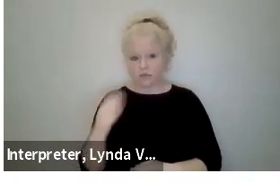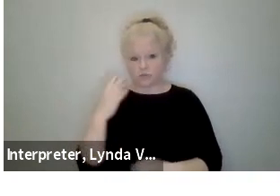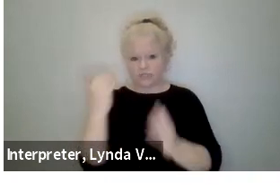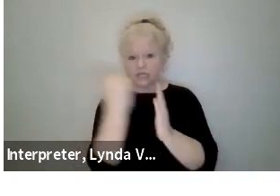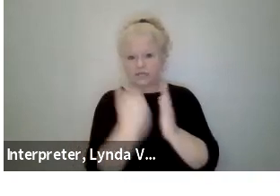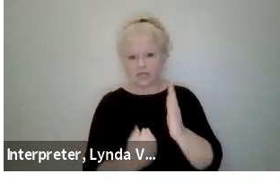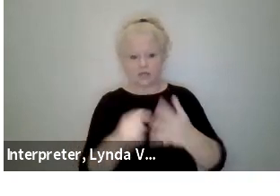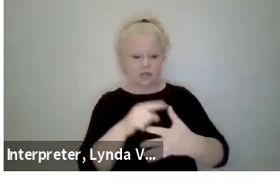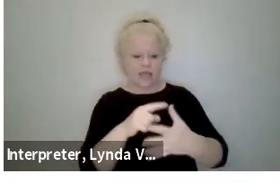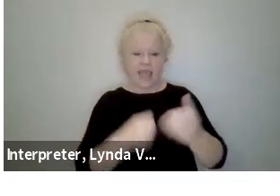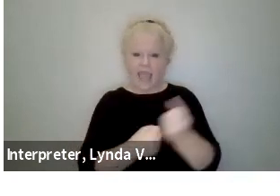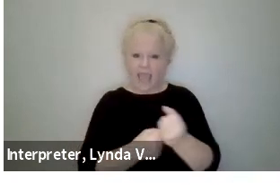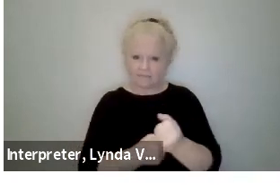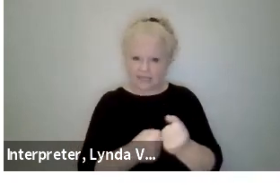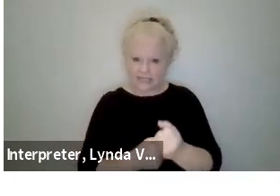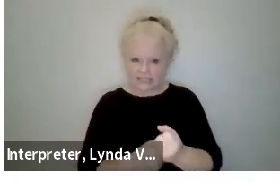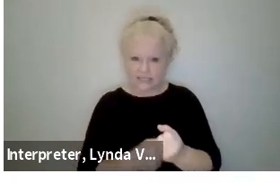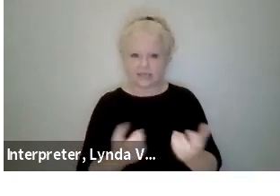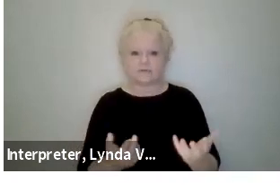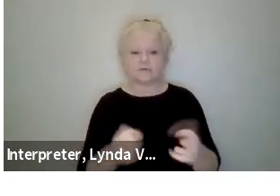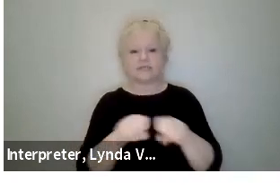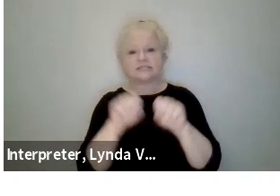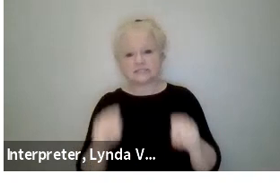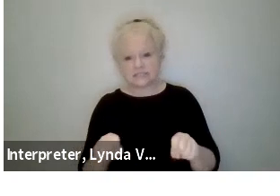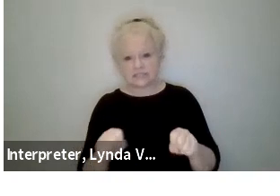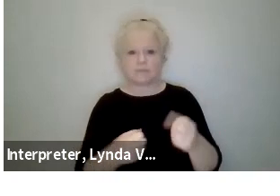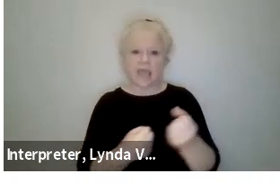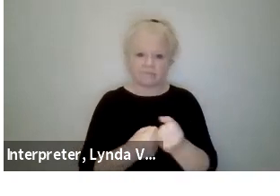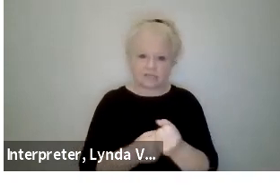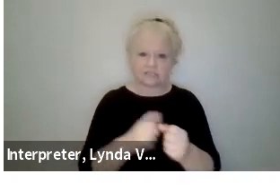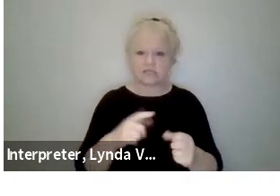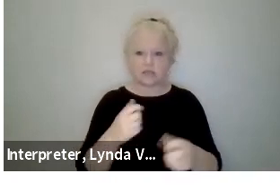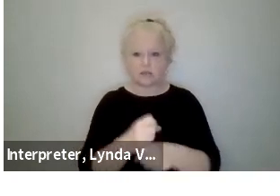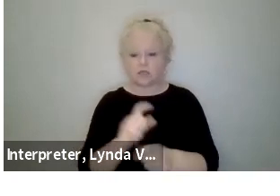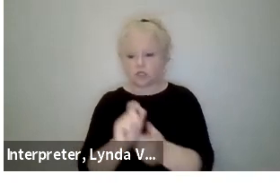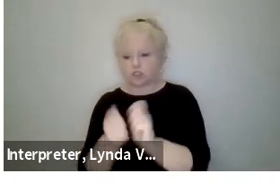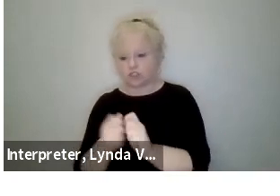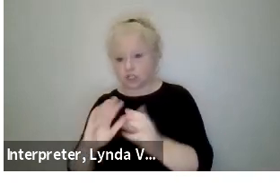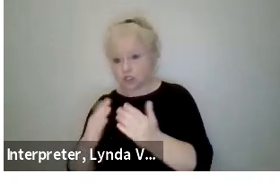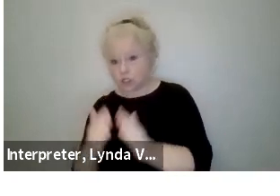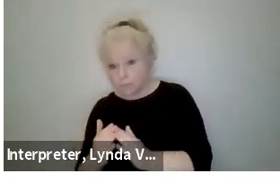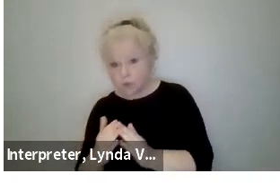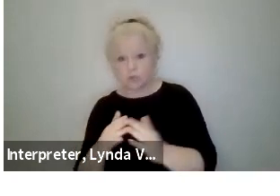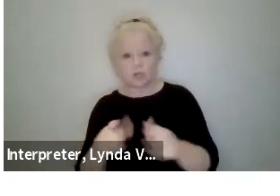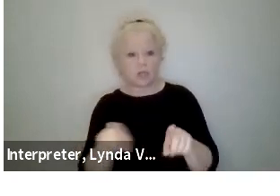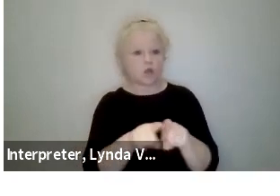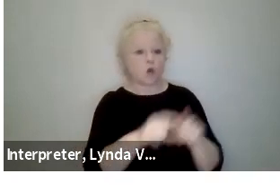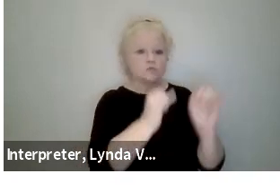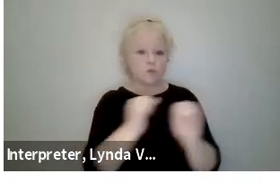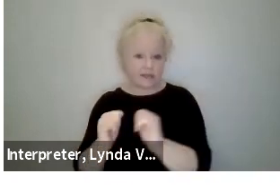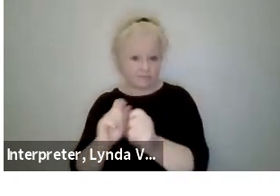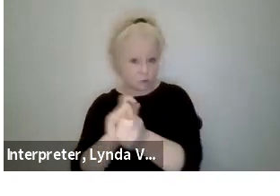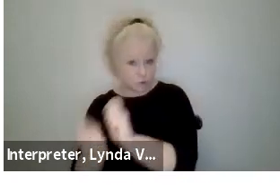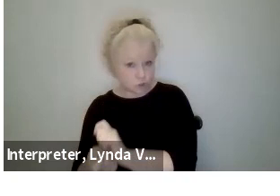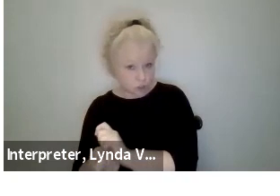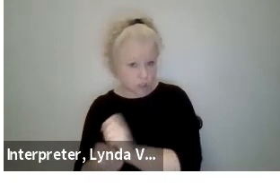have advocacy, both system and individual advocacy, making change within our communities and making change within individuals, giving